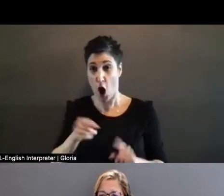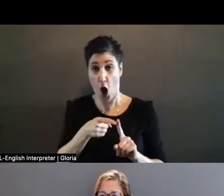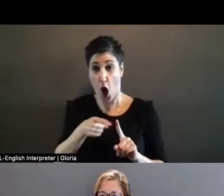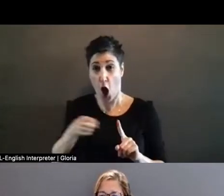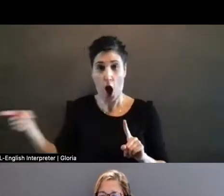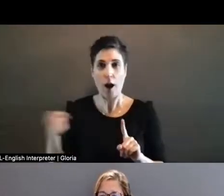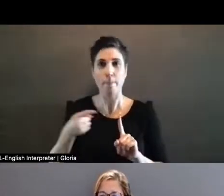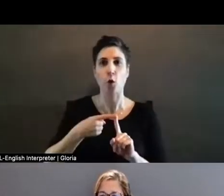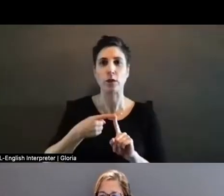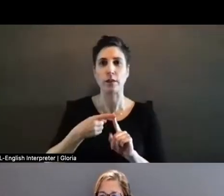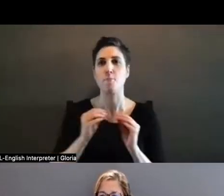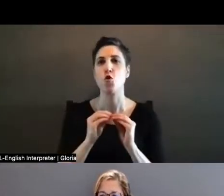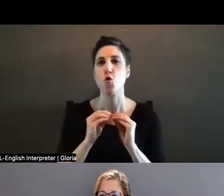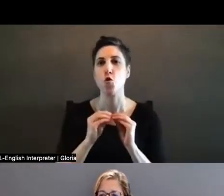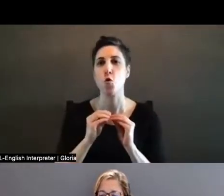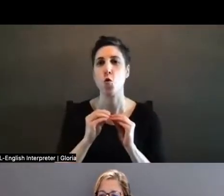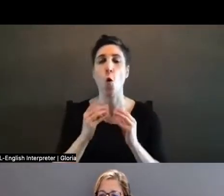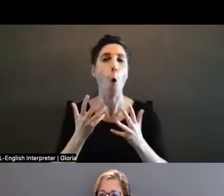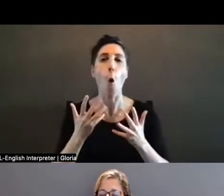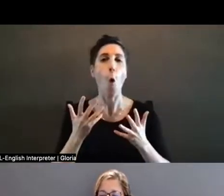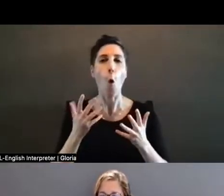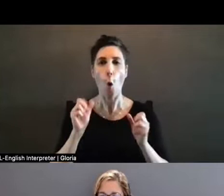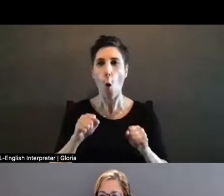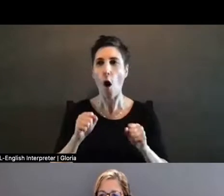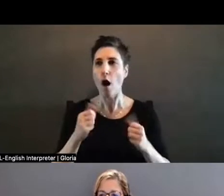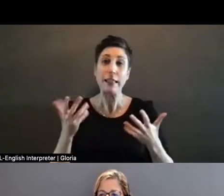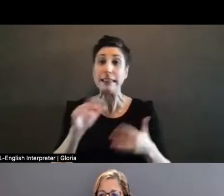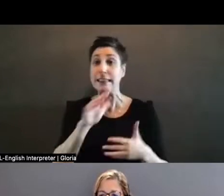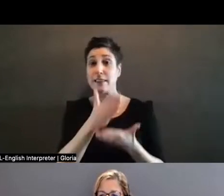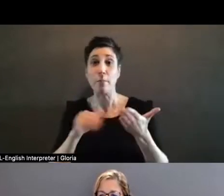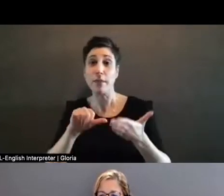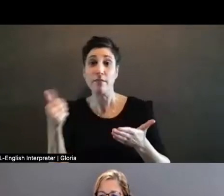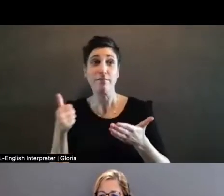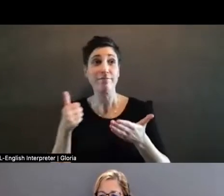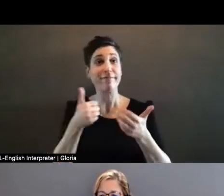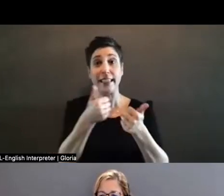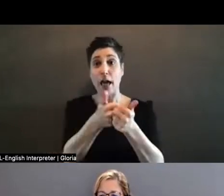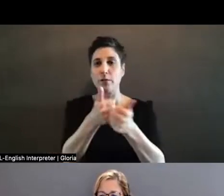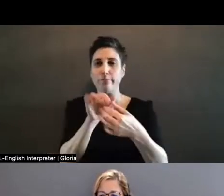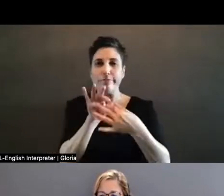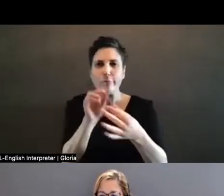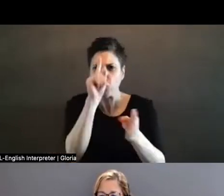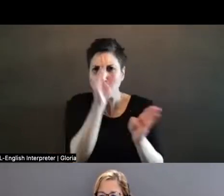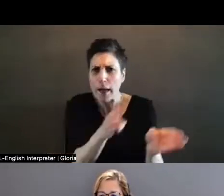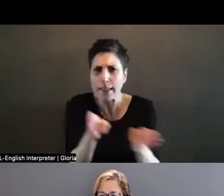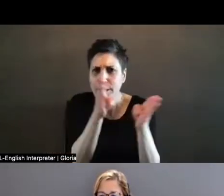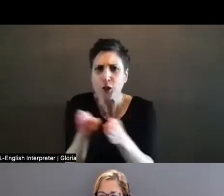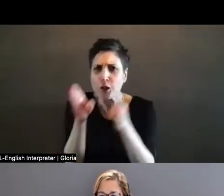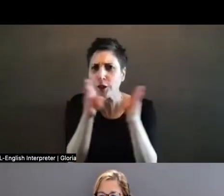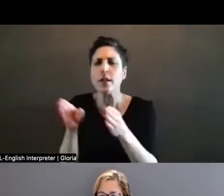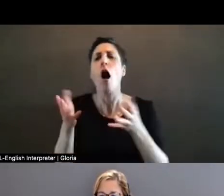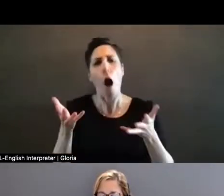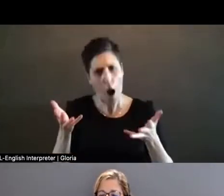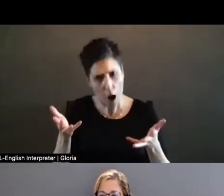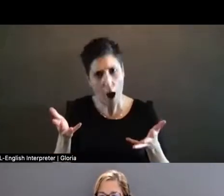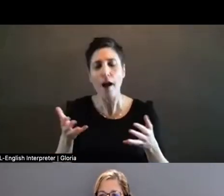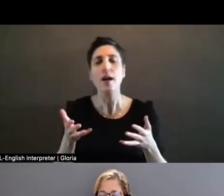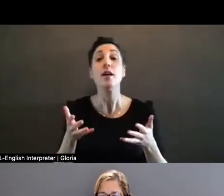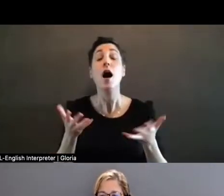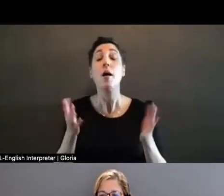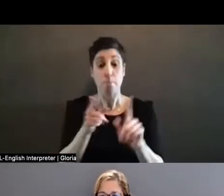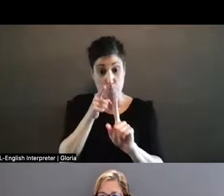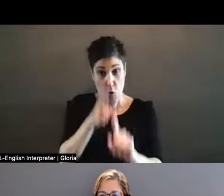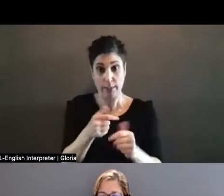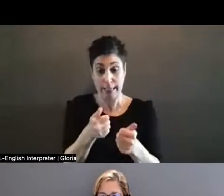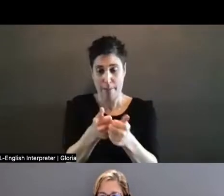enemy. But either way, gamers are faced with a challenge and they need to figure out the best way to overcome it.